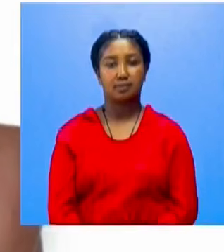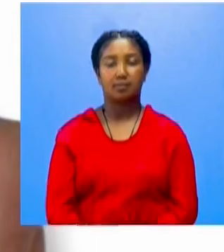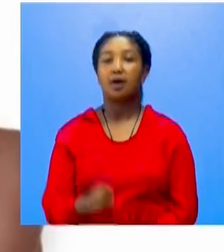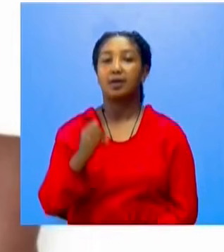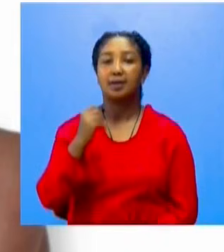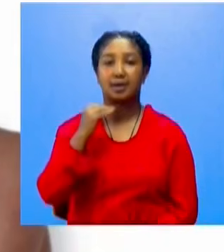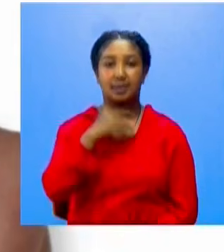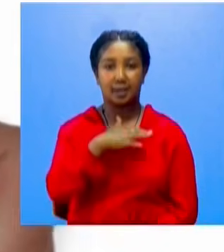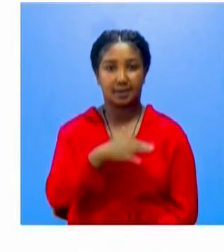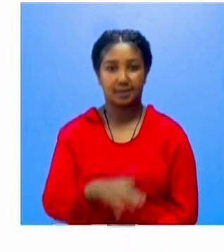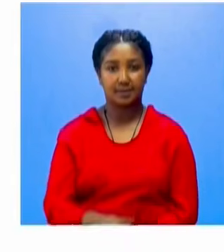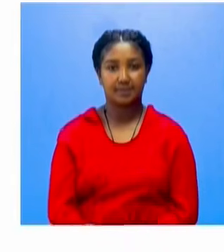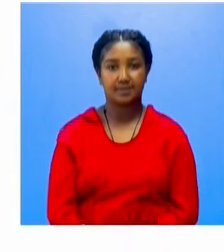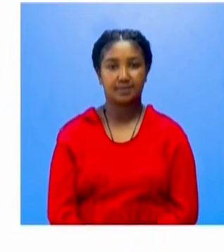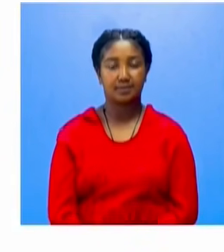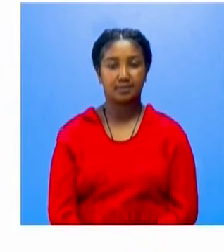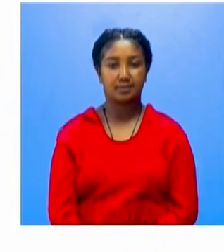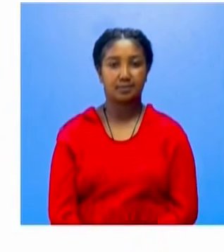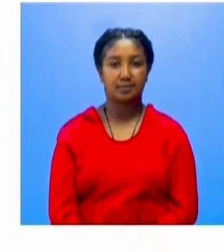dirty.